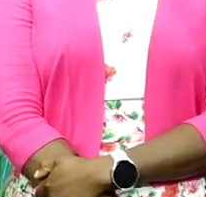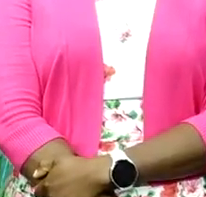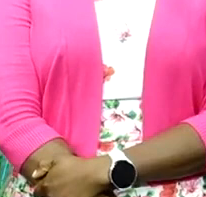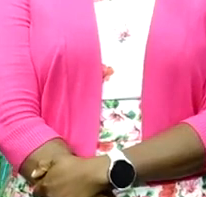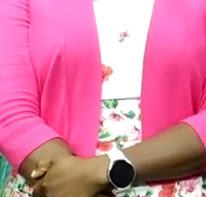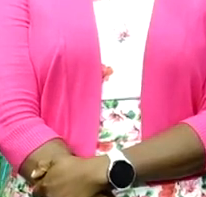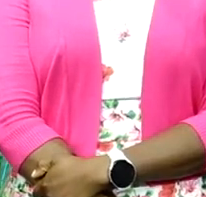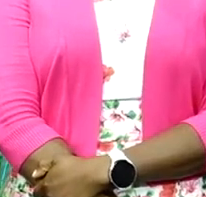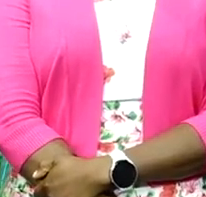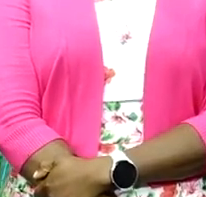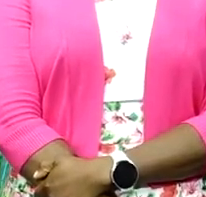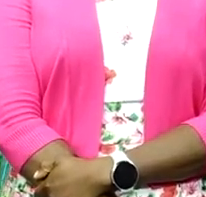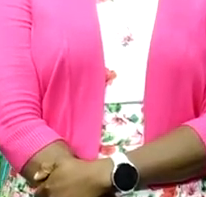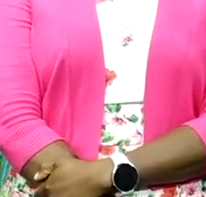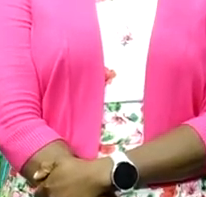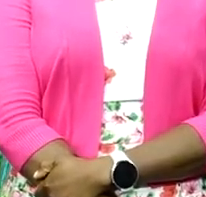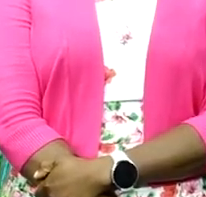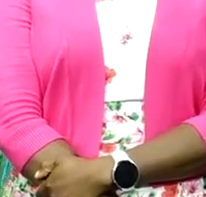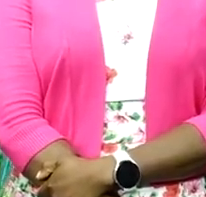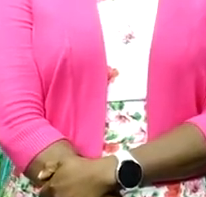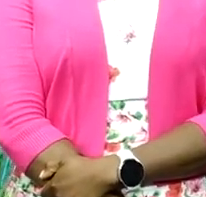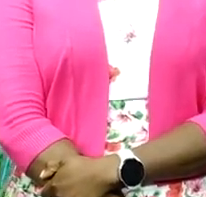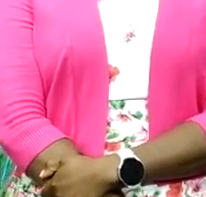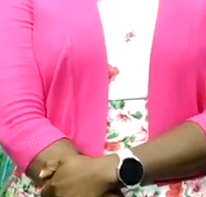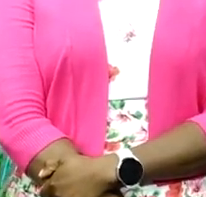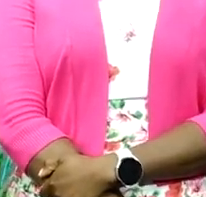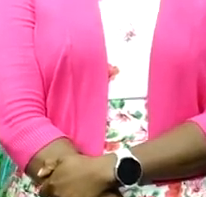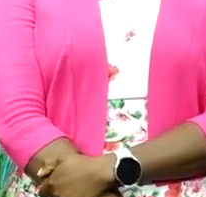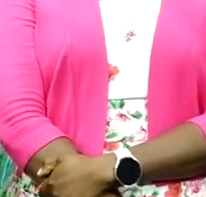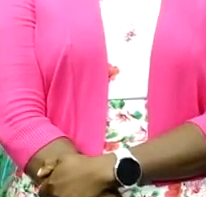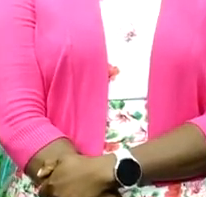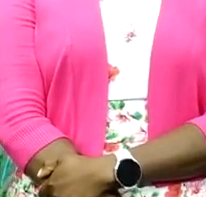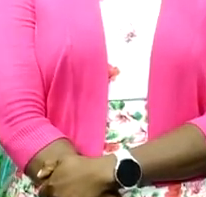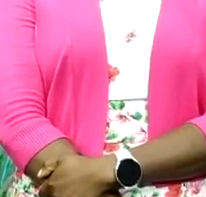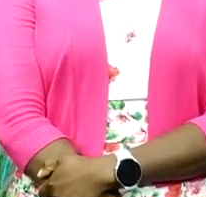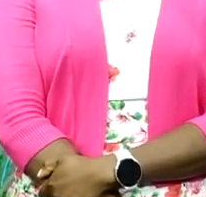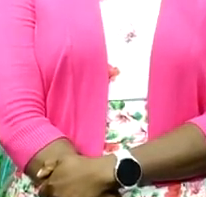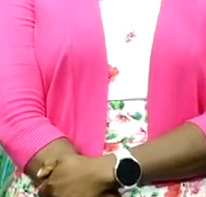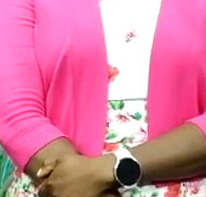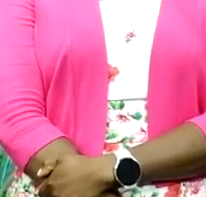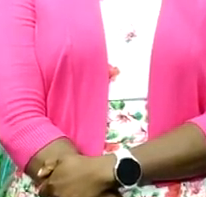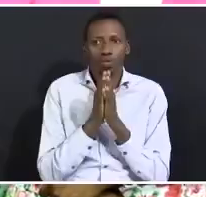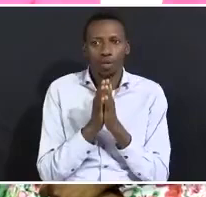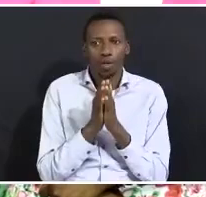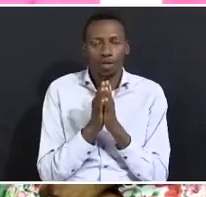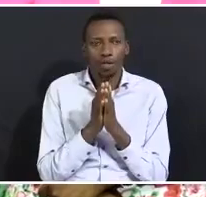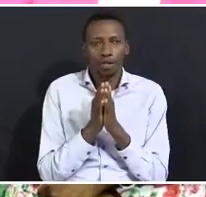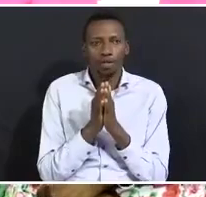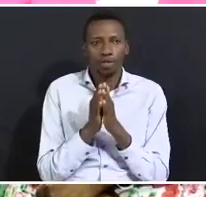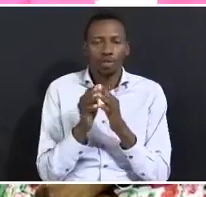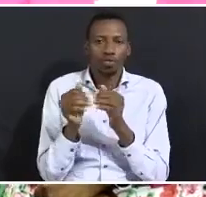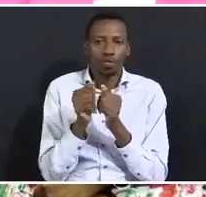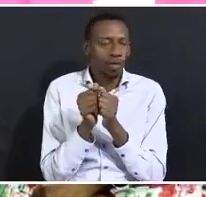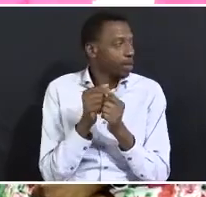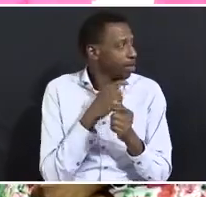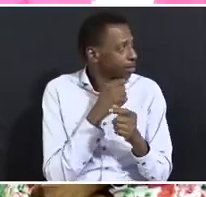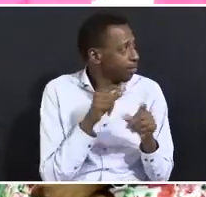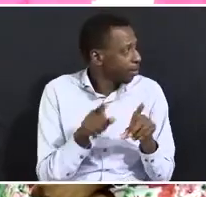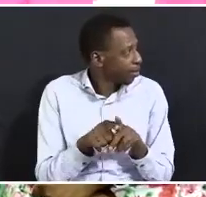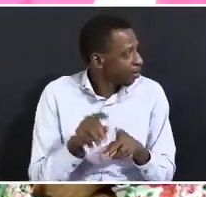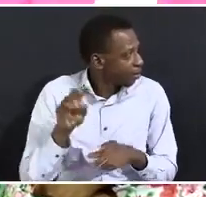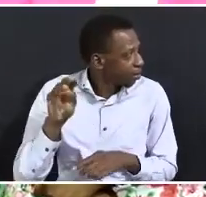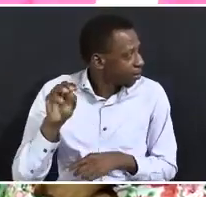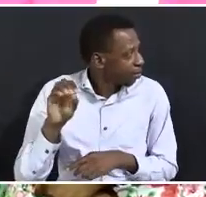Hallelujah. 7 years in marriage. We want to pray with Brother Moses.